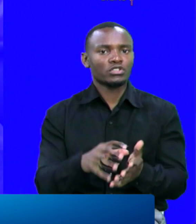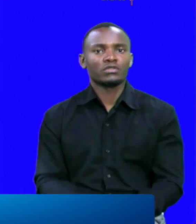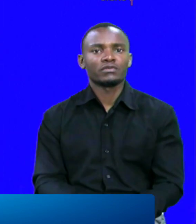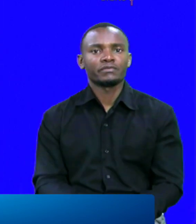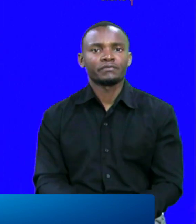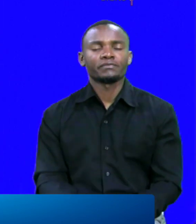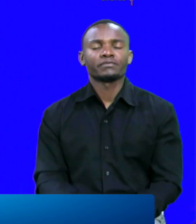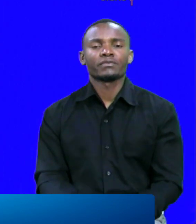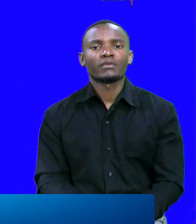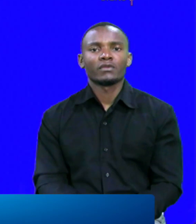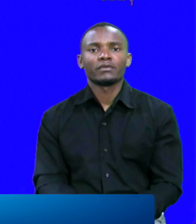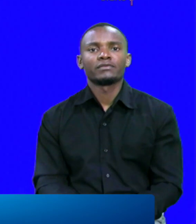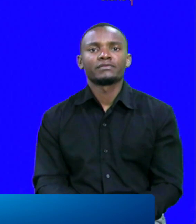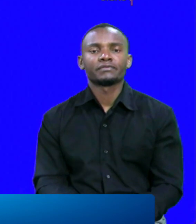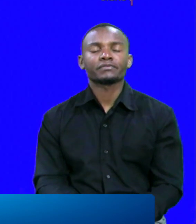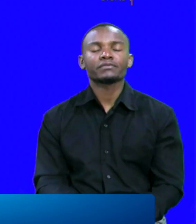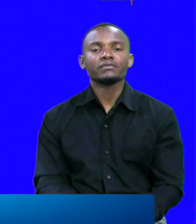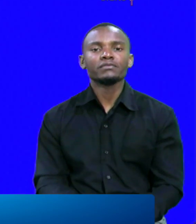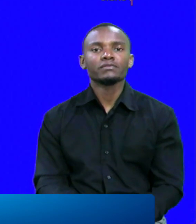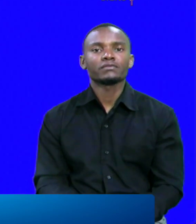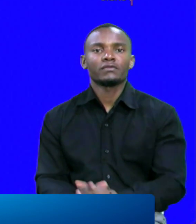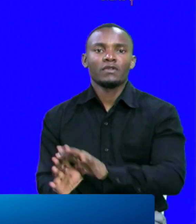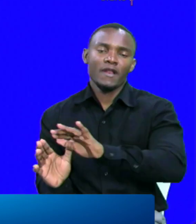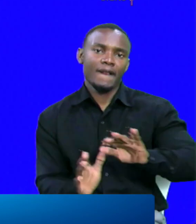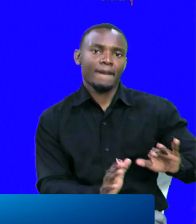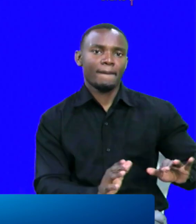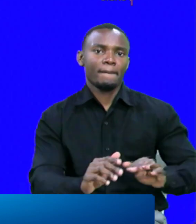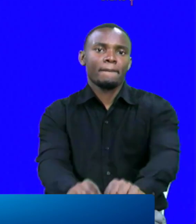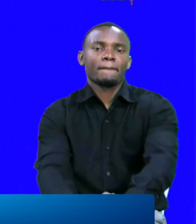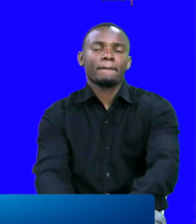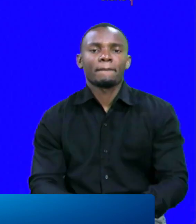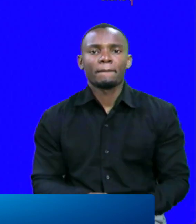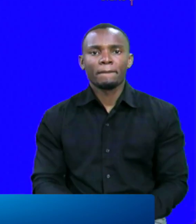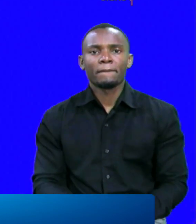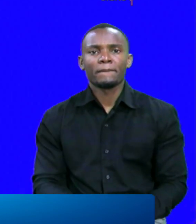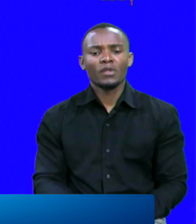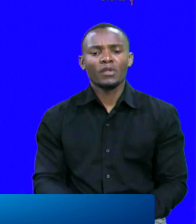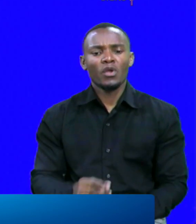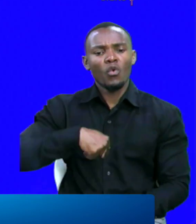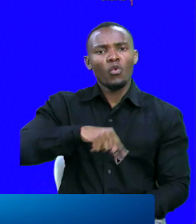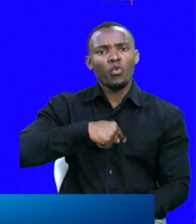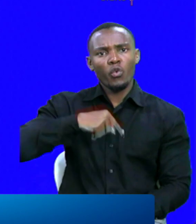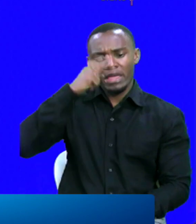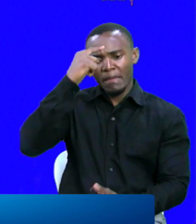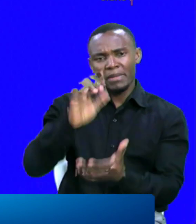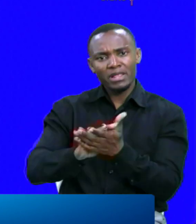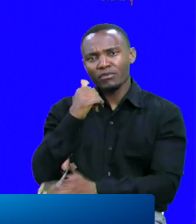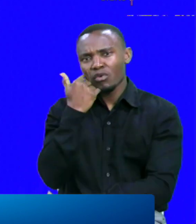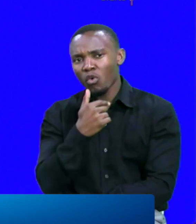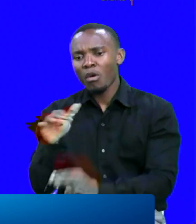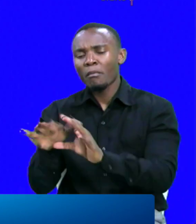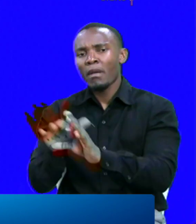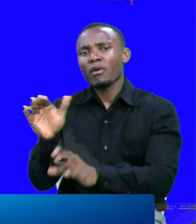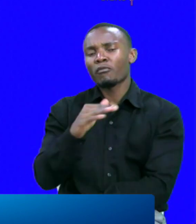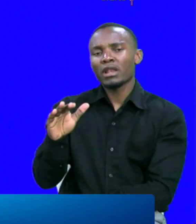the stability of the teaching professionals in that area. We must arrest the situation, and